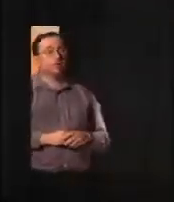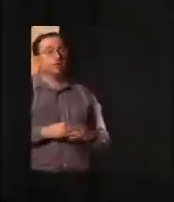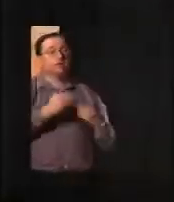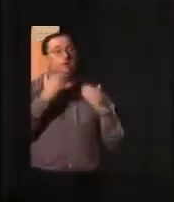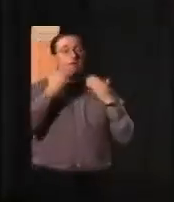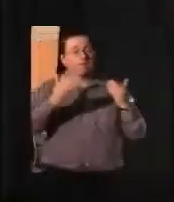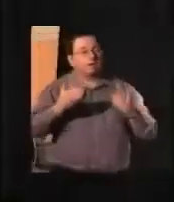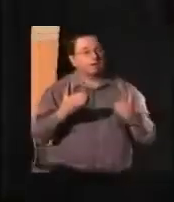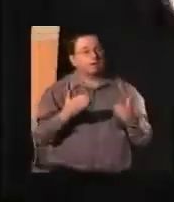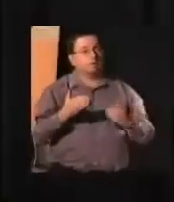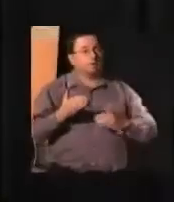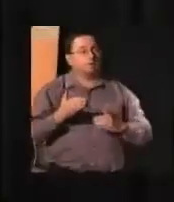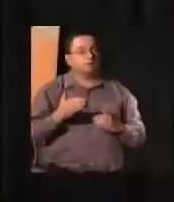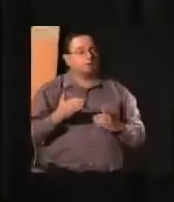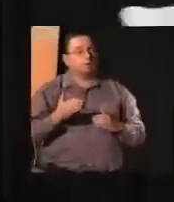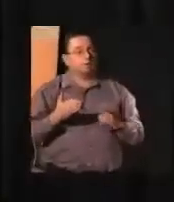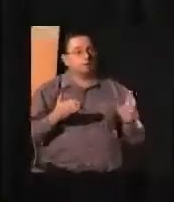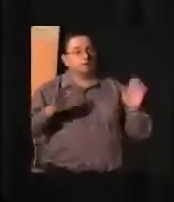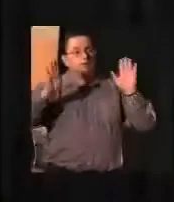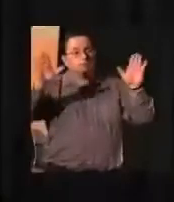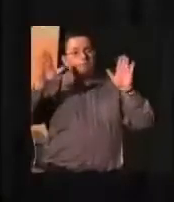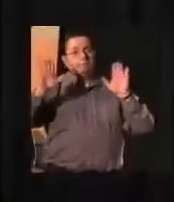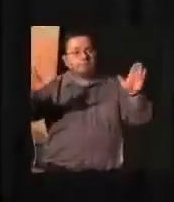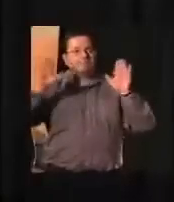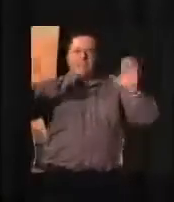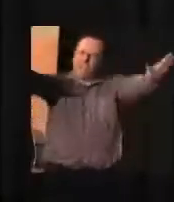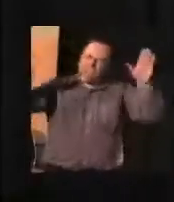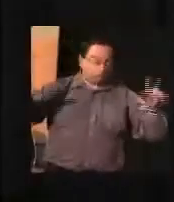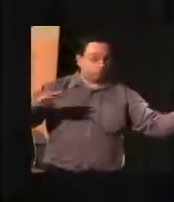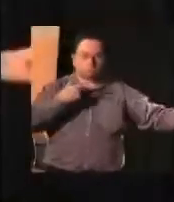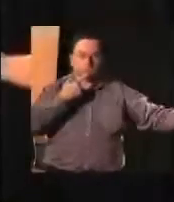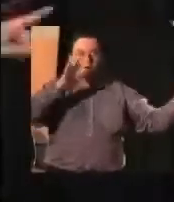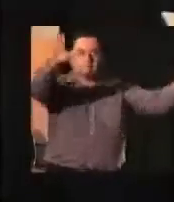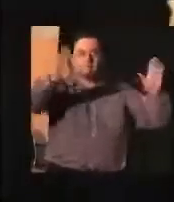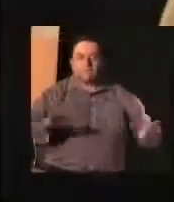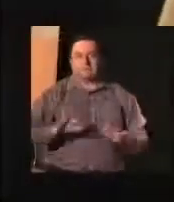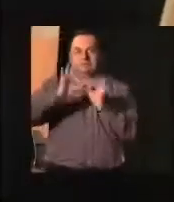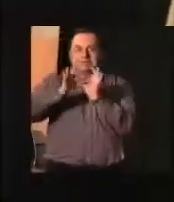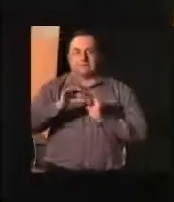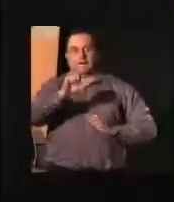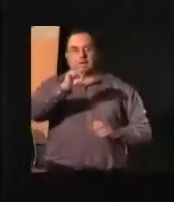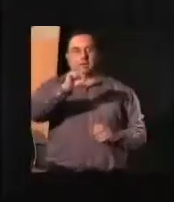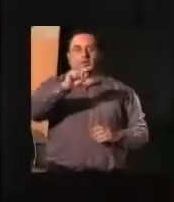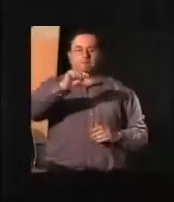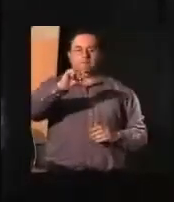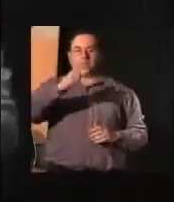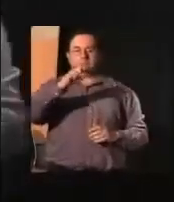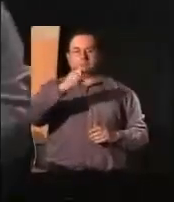Thank you to our fantastic, fabulicious interpreters from Stagehands Unlimited.